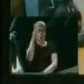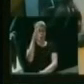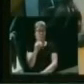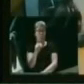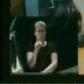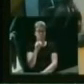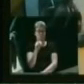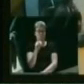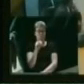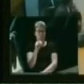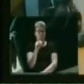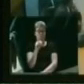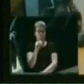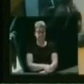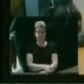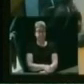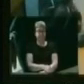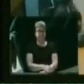no.